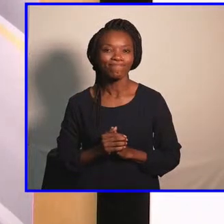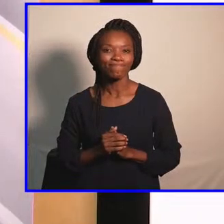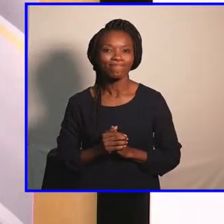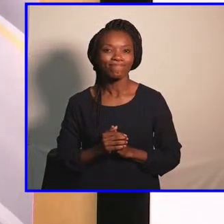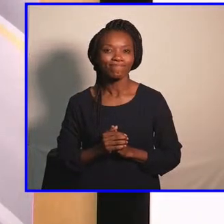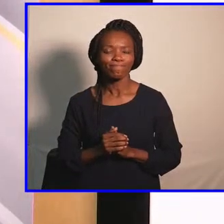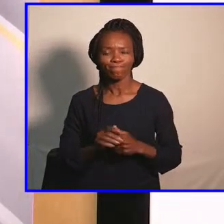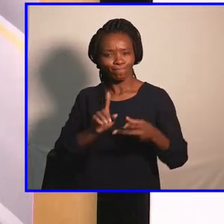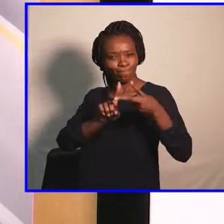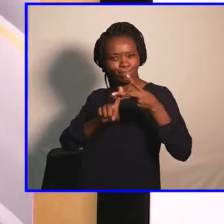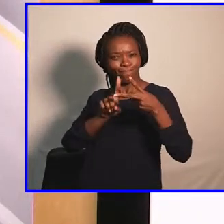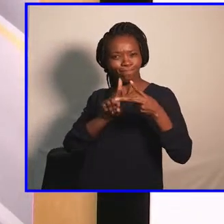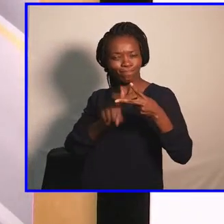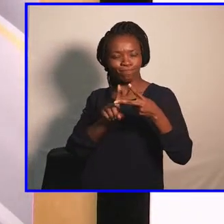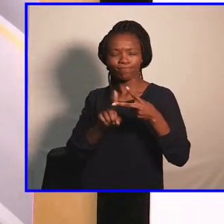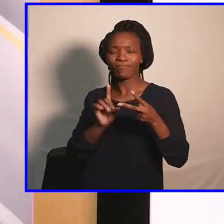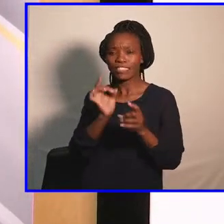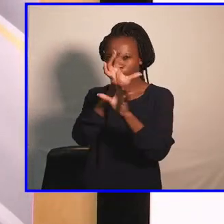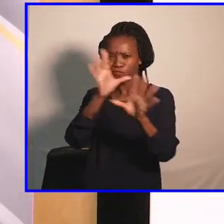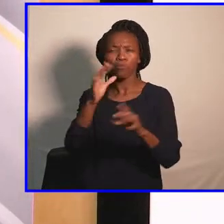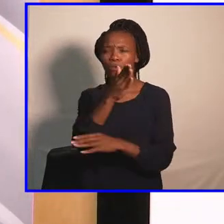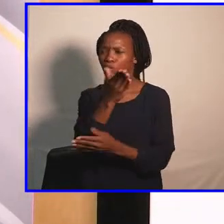the second thing, which is obvious.